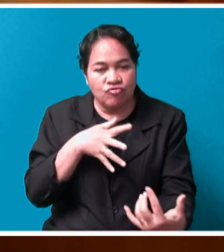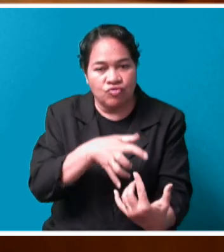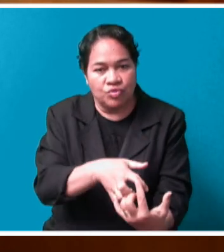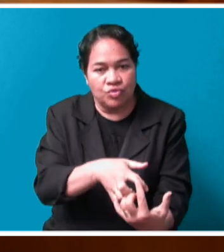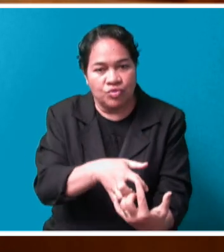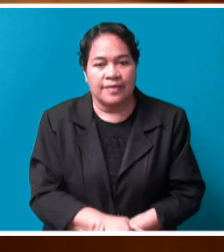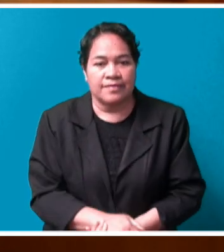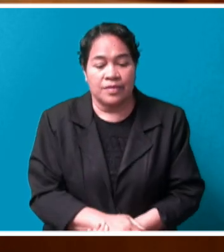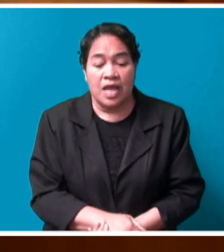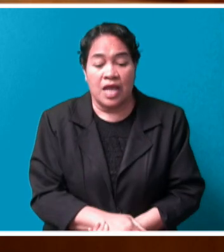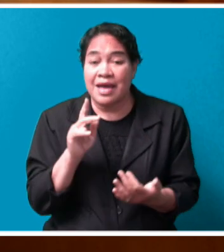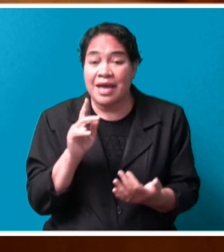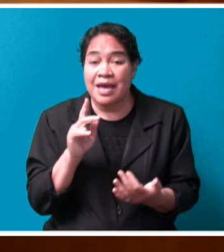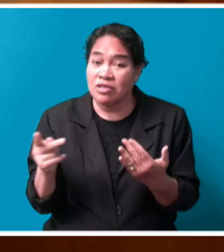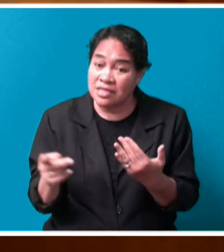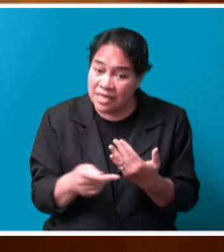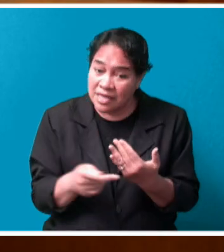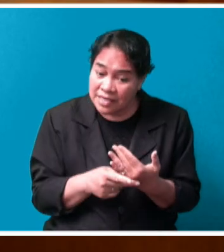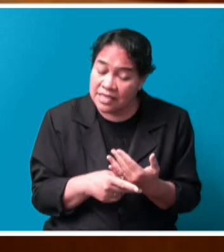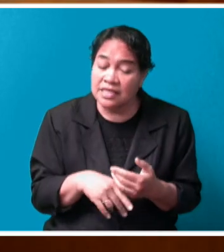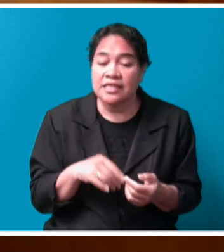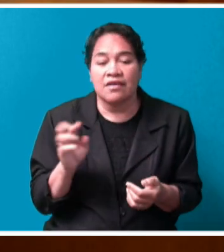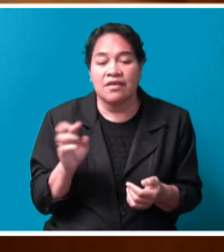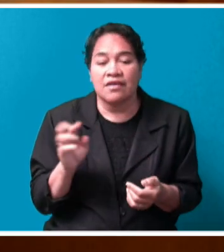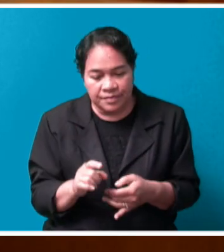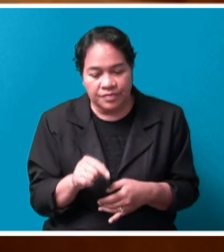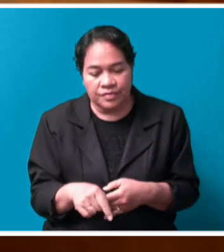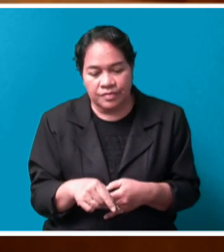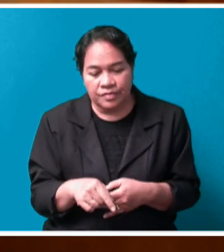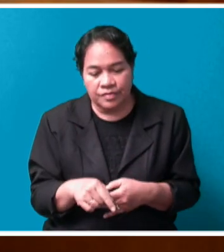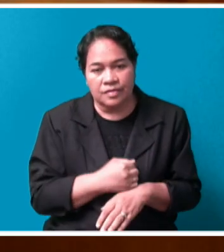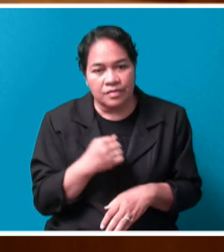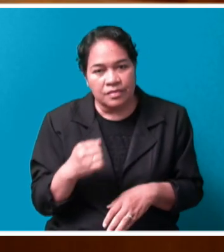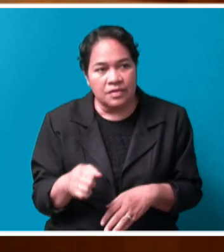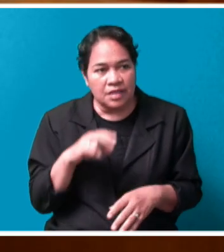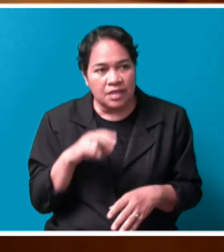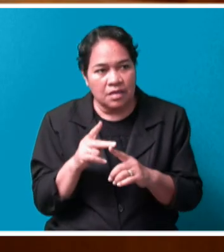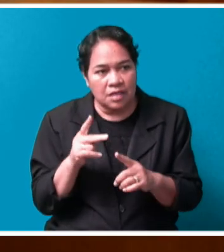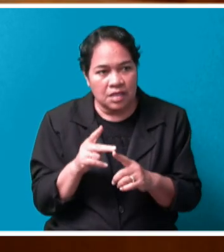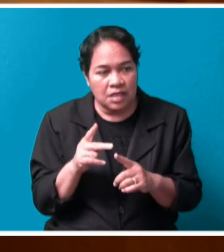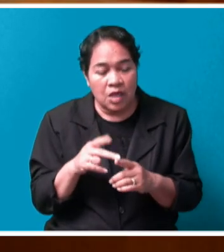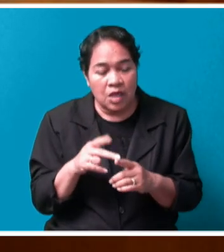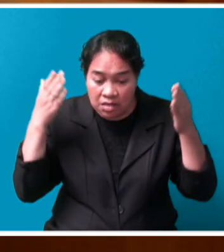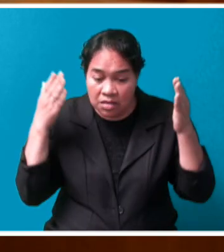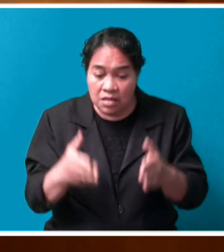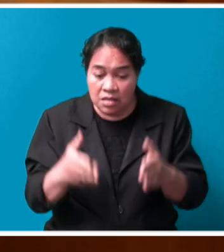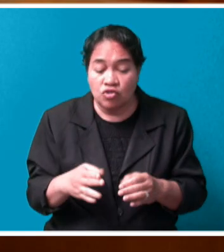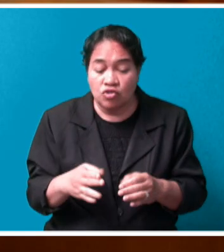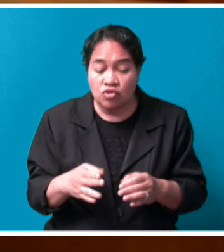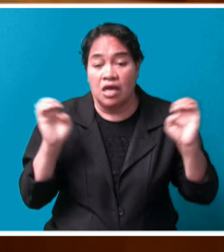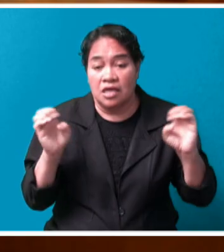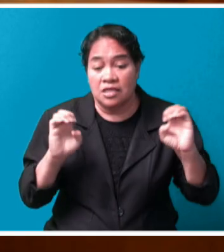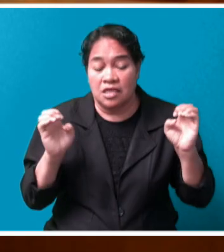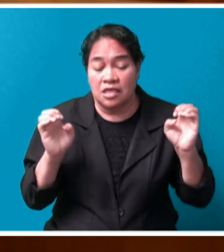Projects are considered against established procedures and government priorities, with particular attention to urgent and